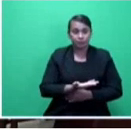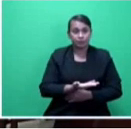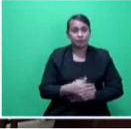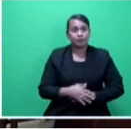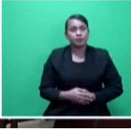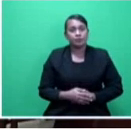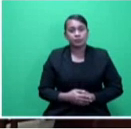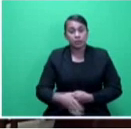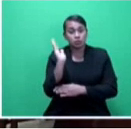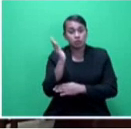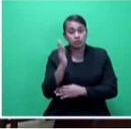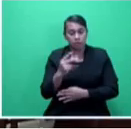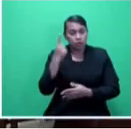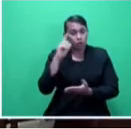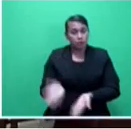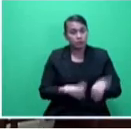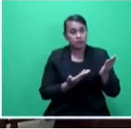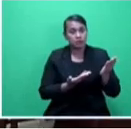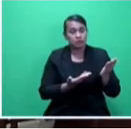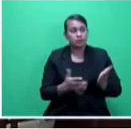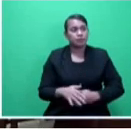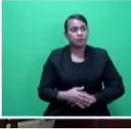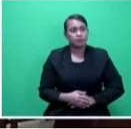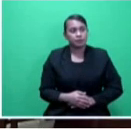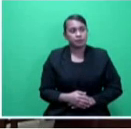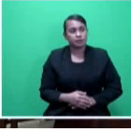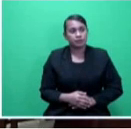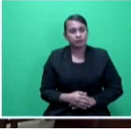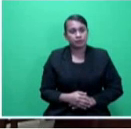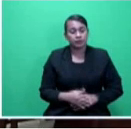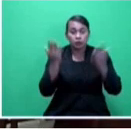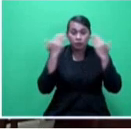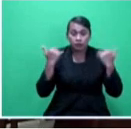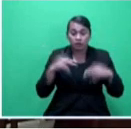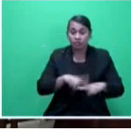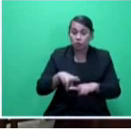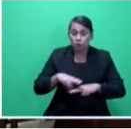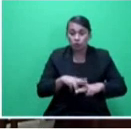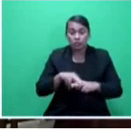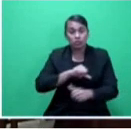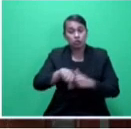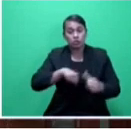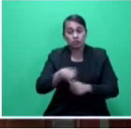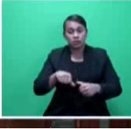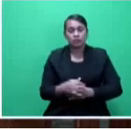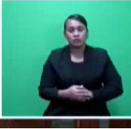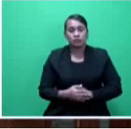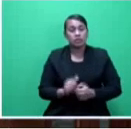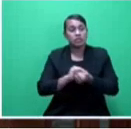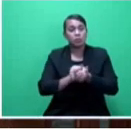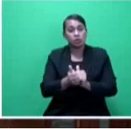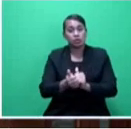on the motion. You have the floor, sir. Honourable Speaker Sir, the Fiji Association of Sports and National Olympic Committee, FASNOC,